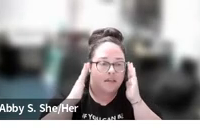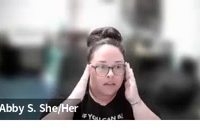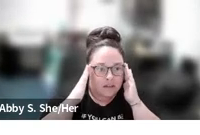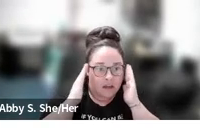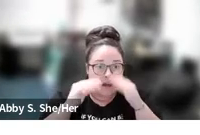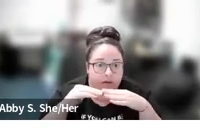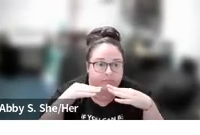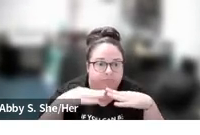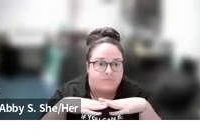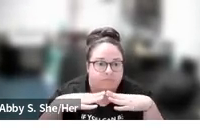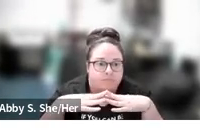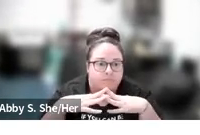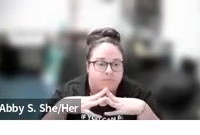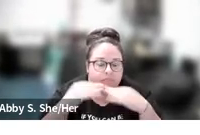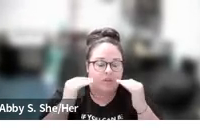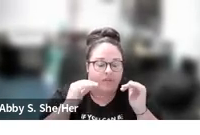reply